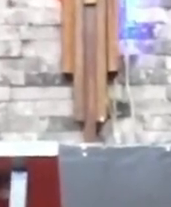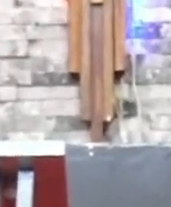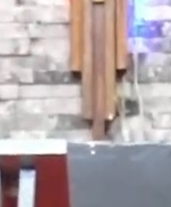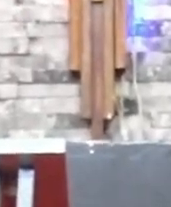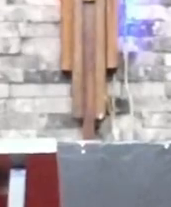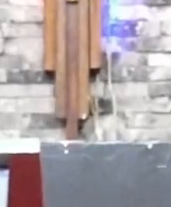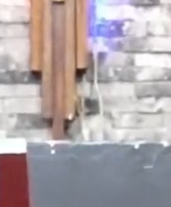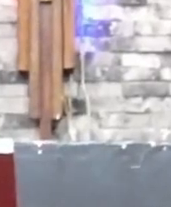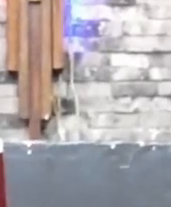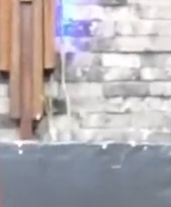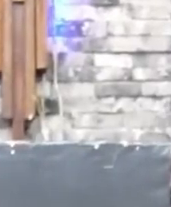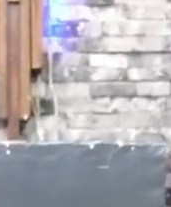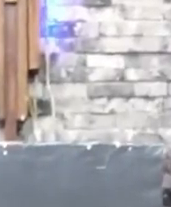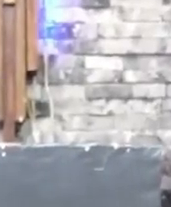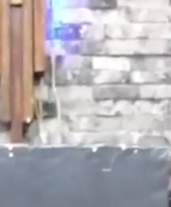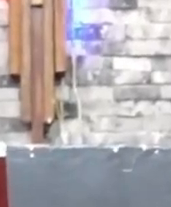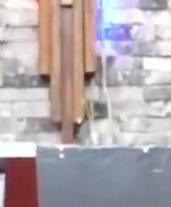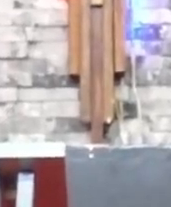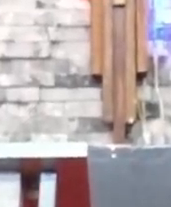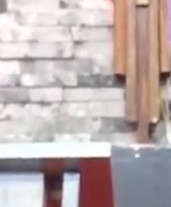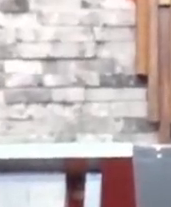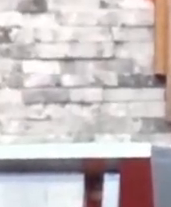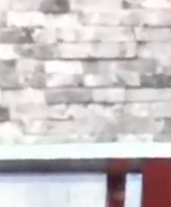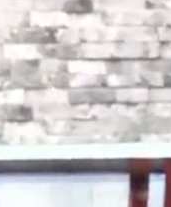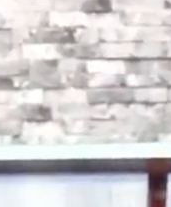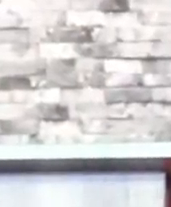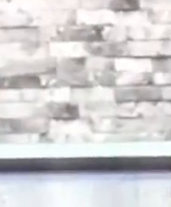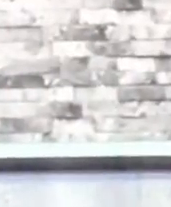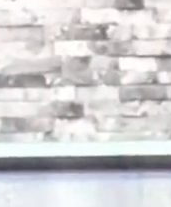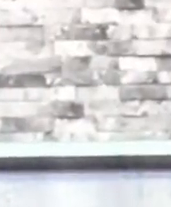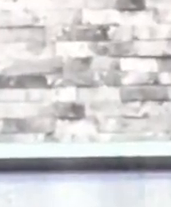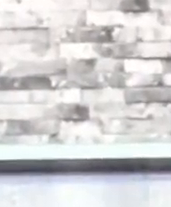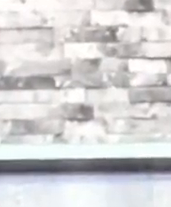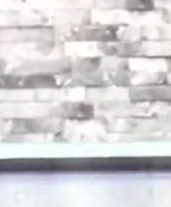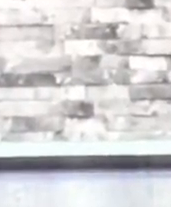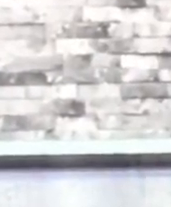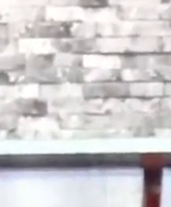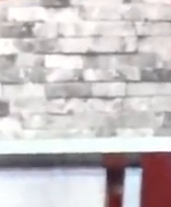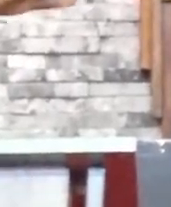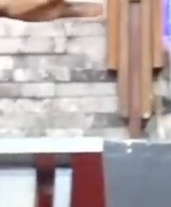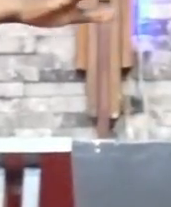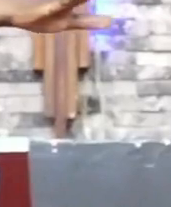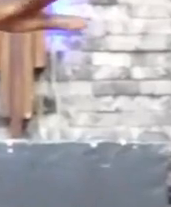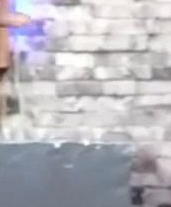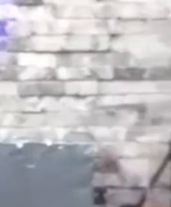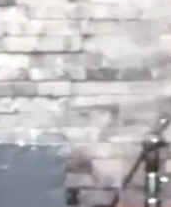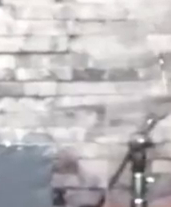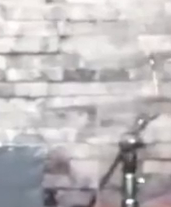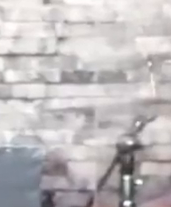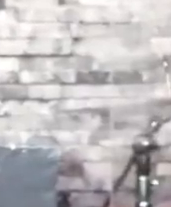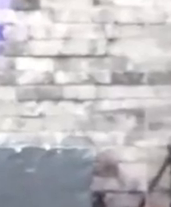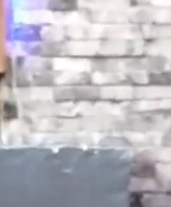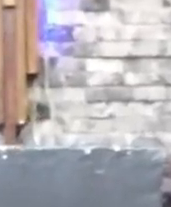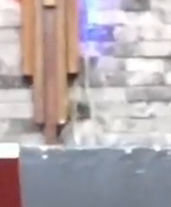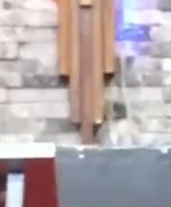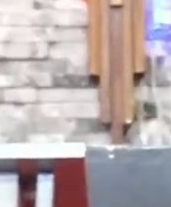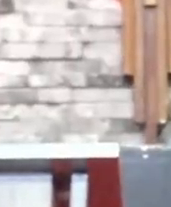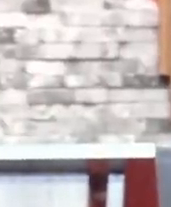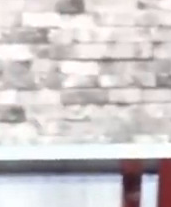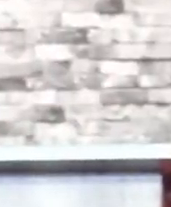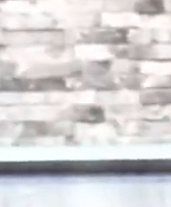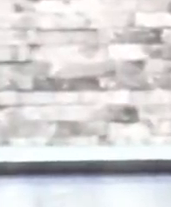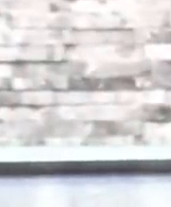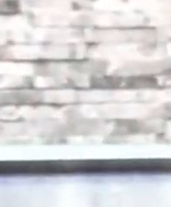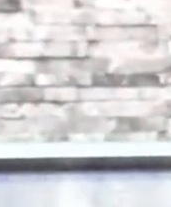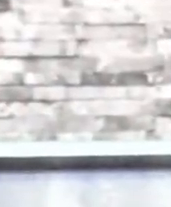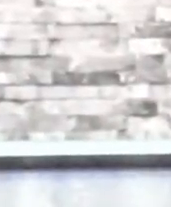wakati ninasimama hapa kama mchungaji, and I start saying, the Lord is saying that there are 10 people here with